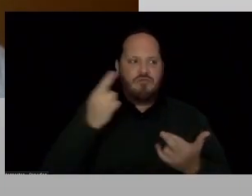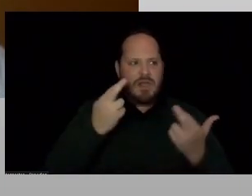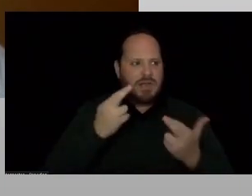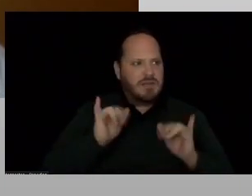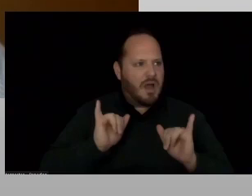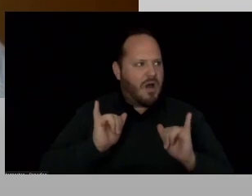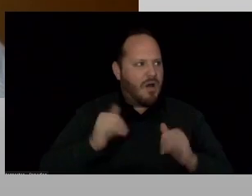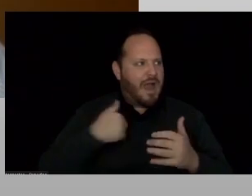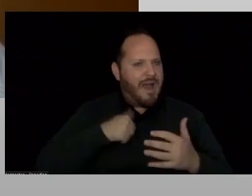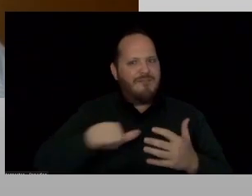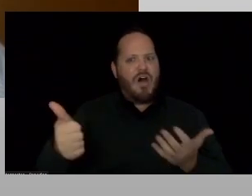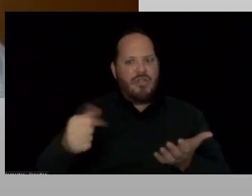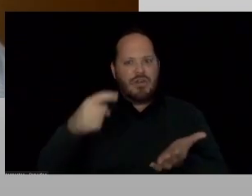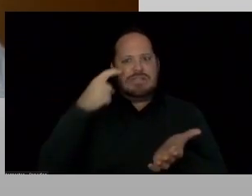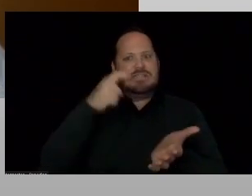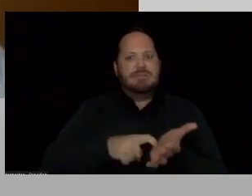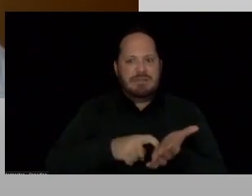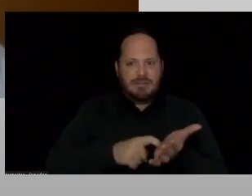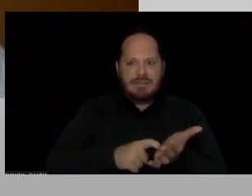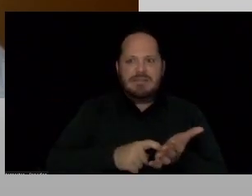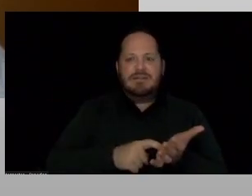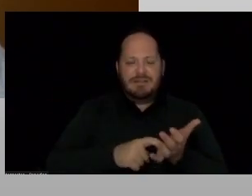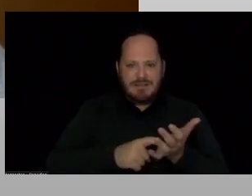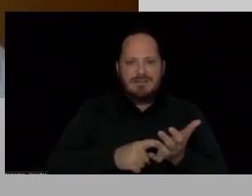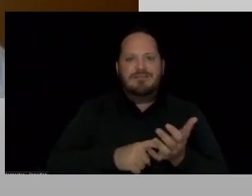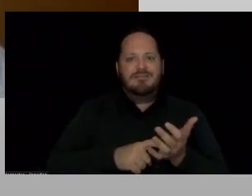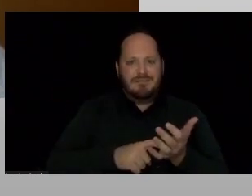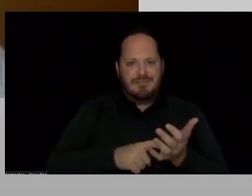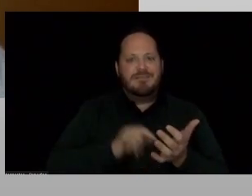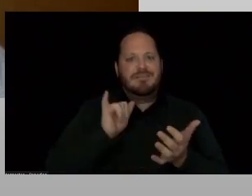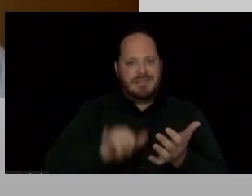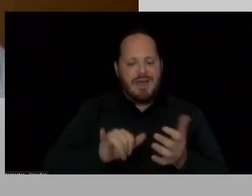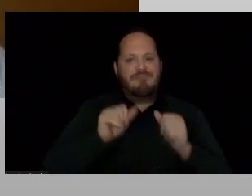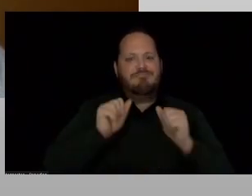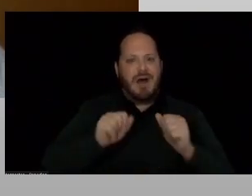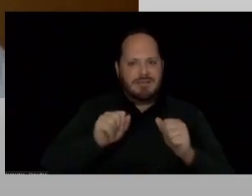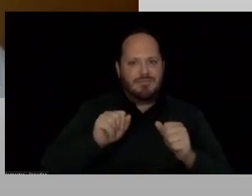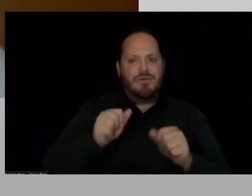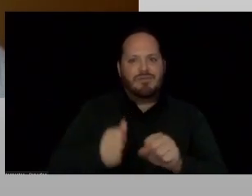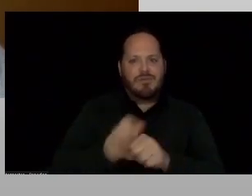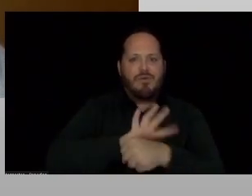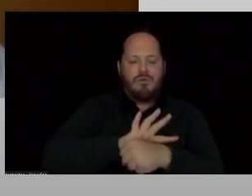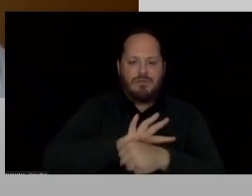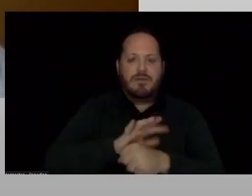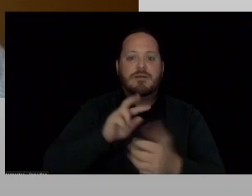example, and still may have it. So we recommend that you call your provider if you have